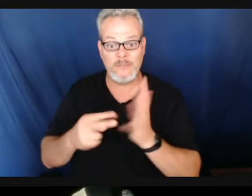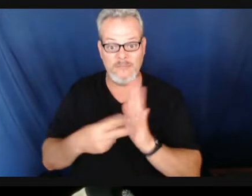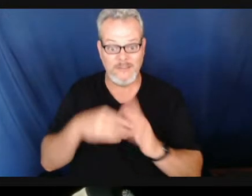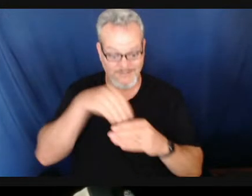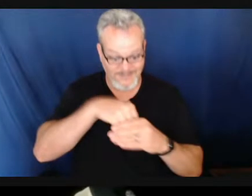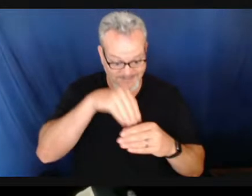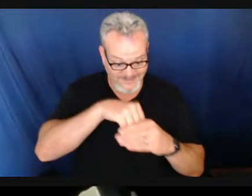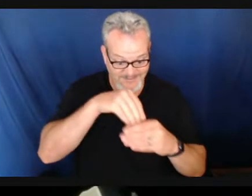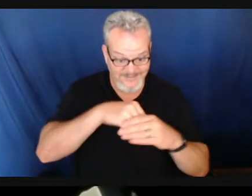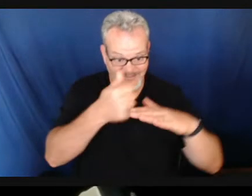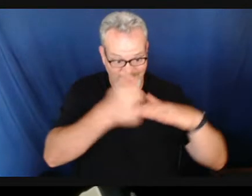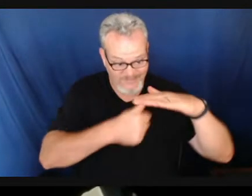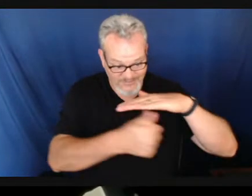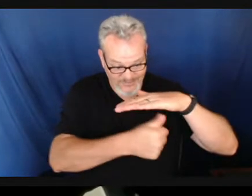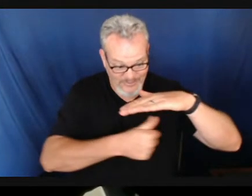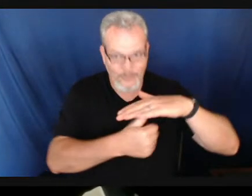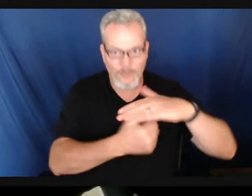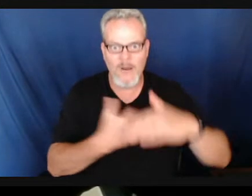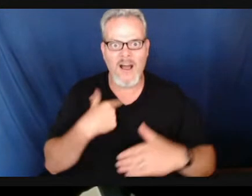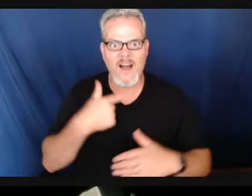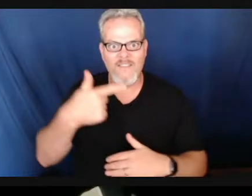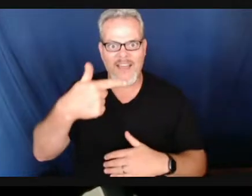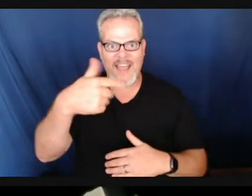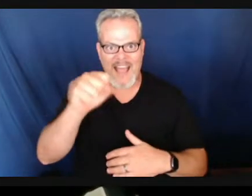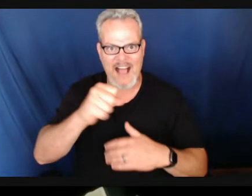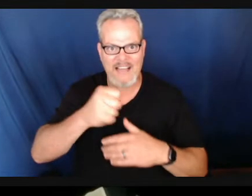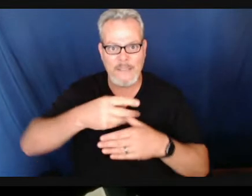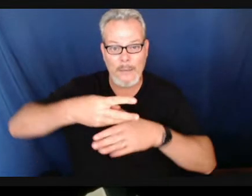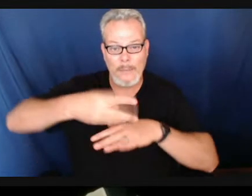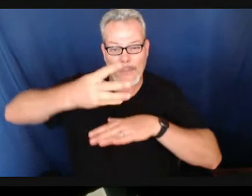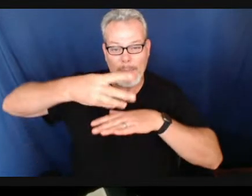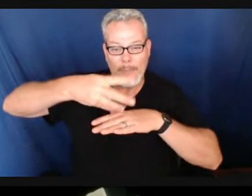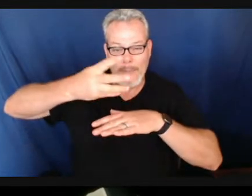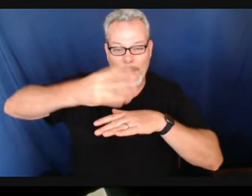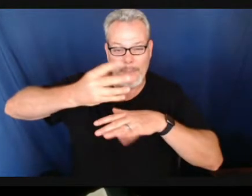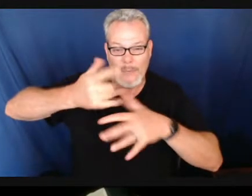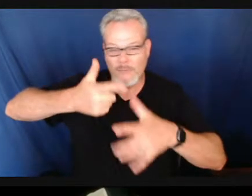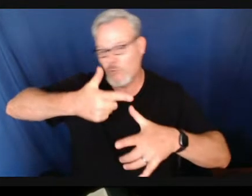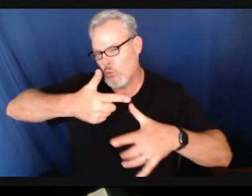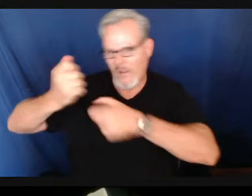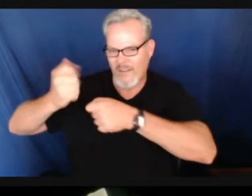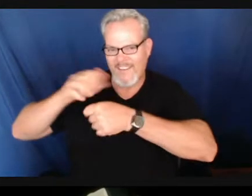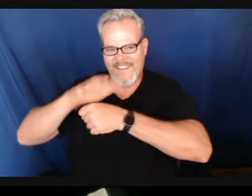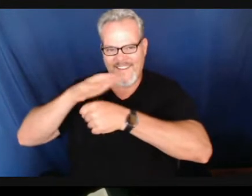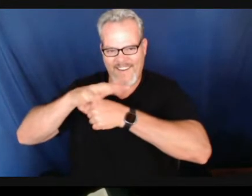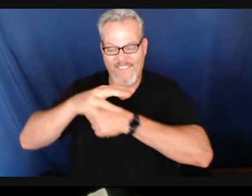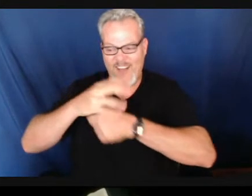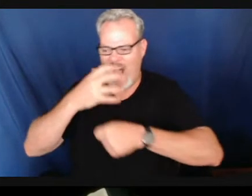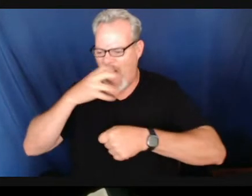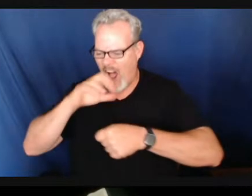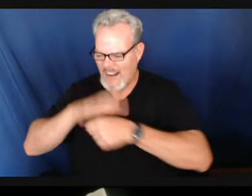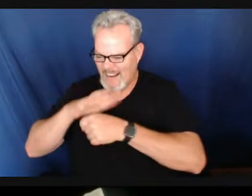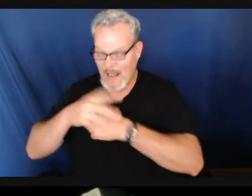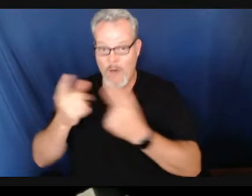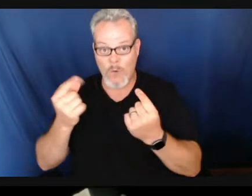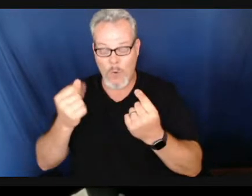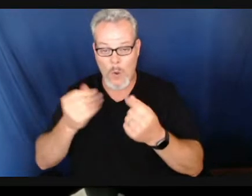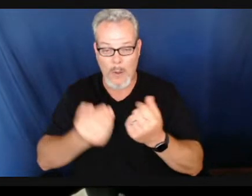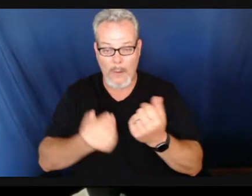disperse quickly, and then having hot enough temperatures to ignite those levels of gas,